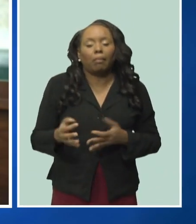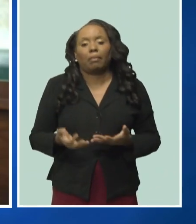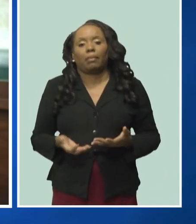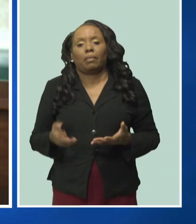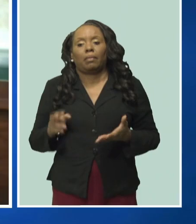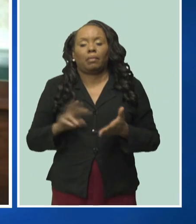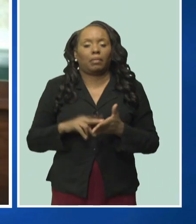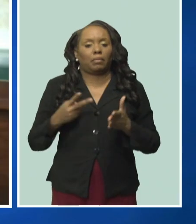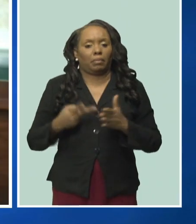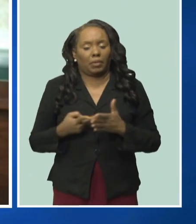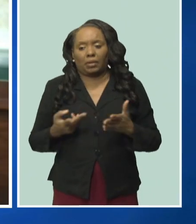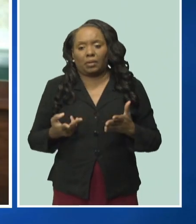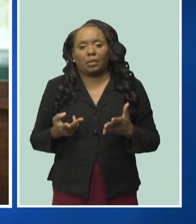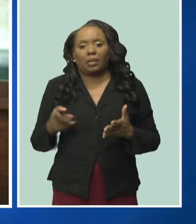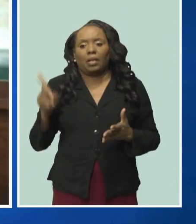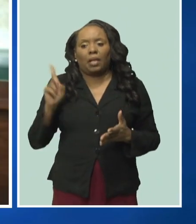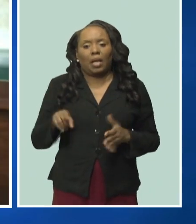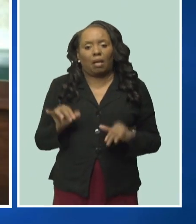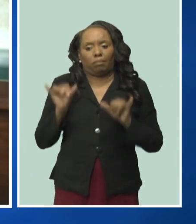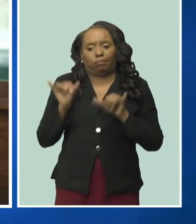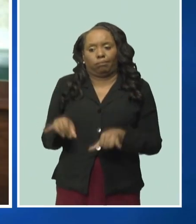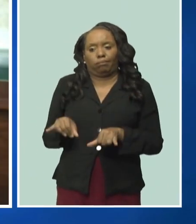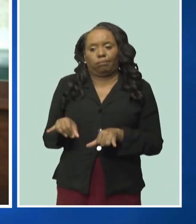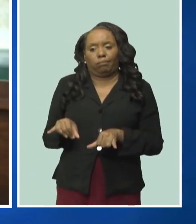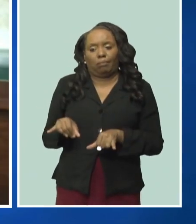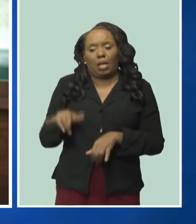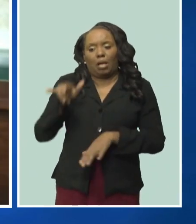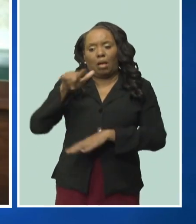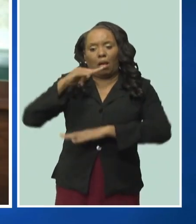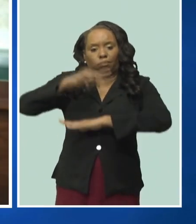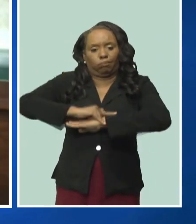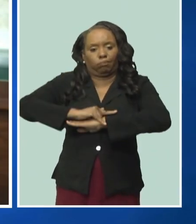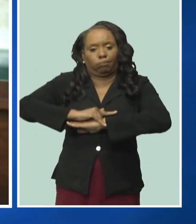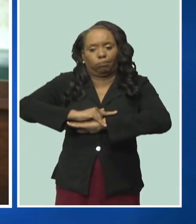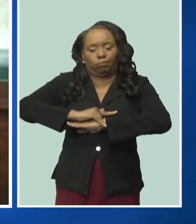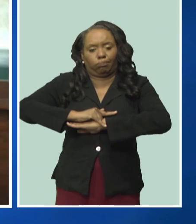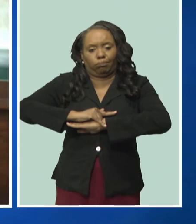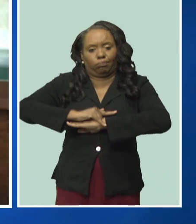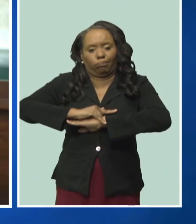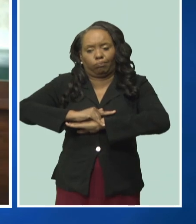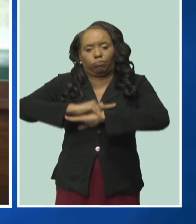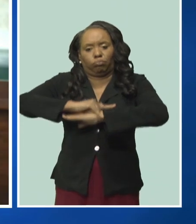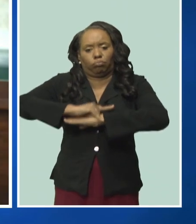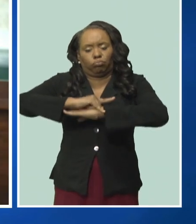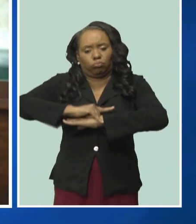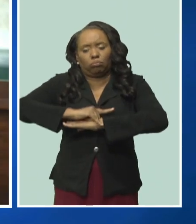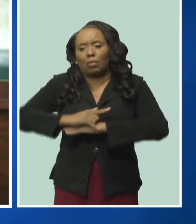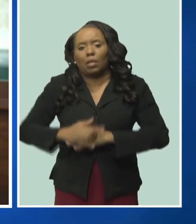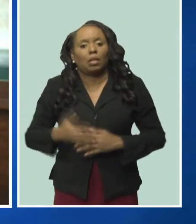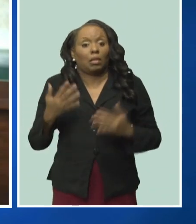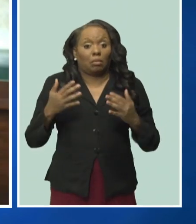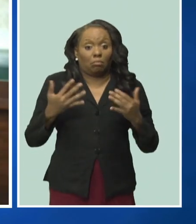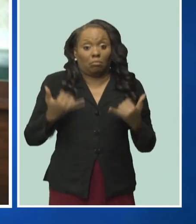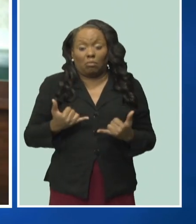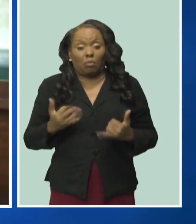the aircraft to actually have to hold for a parking position. And one of the things the minister has been challenging us is now in terms of looking